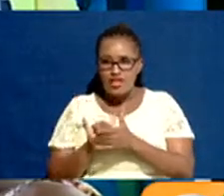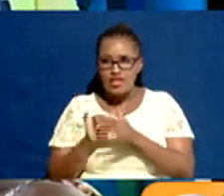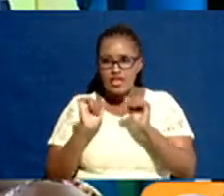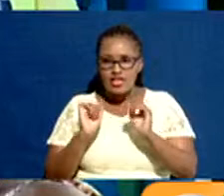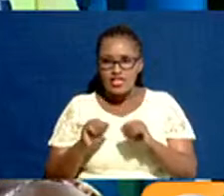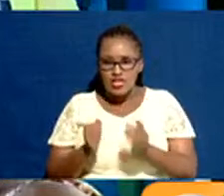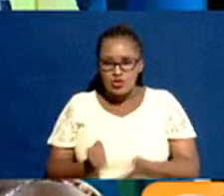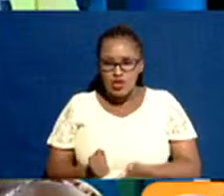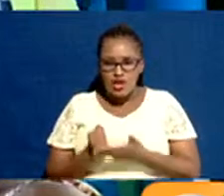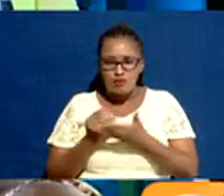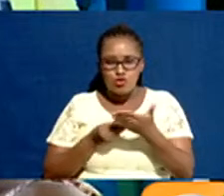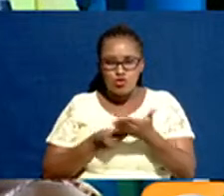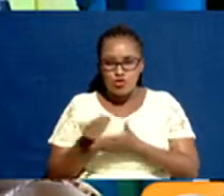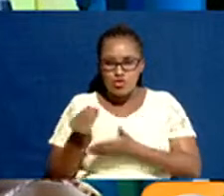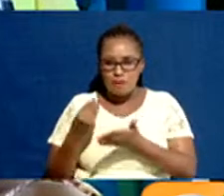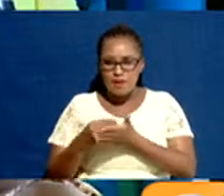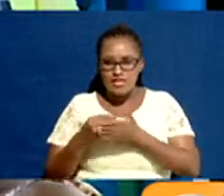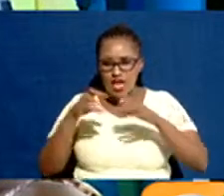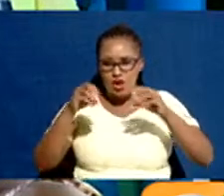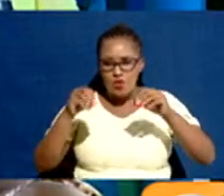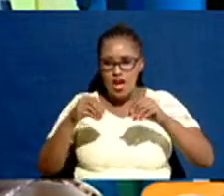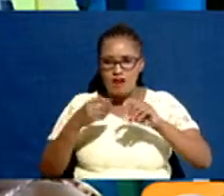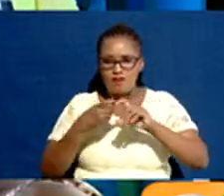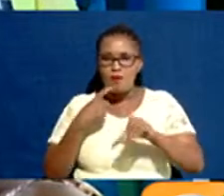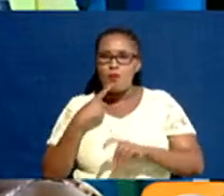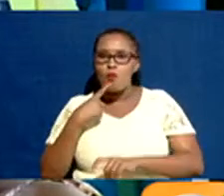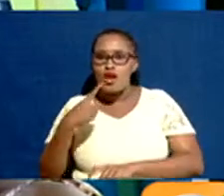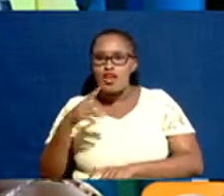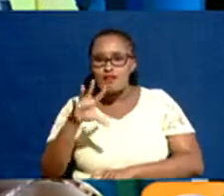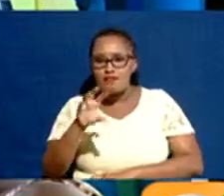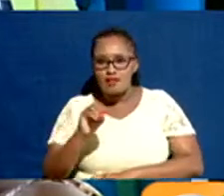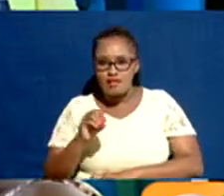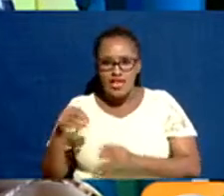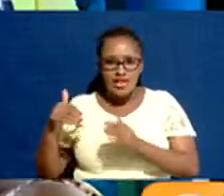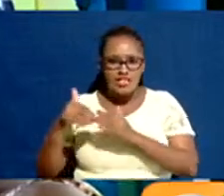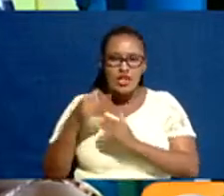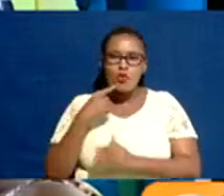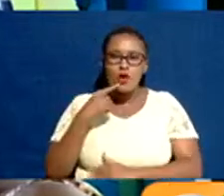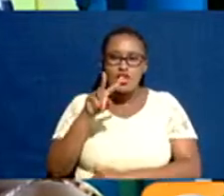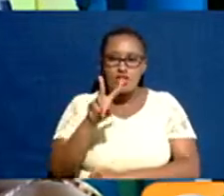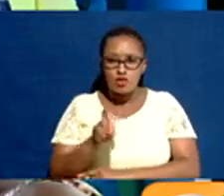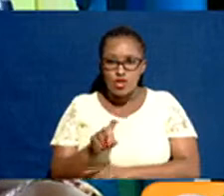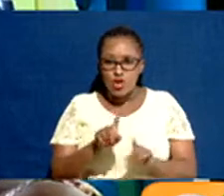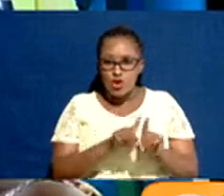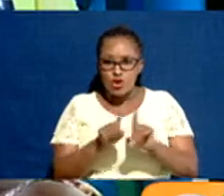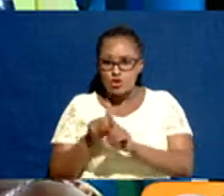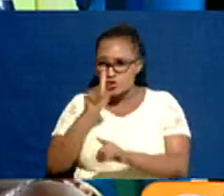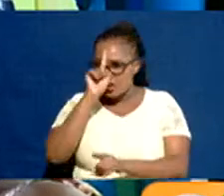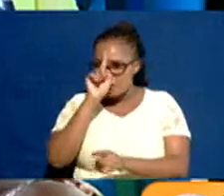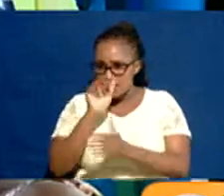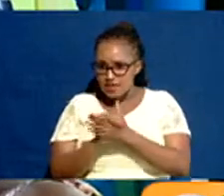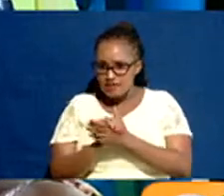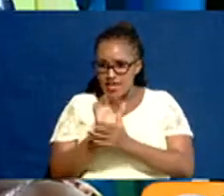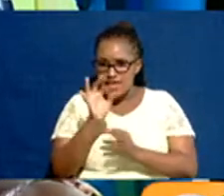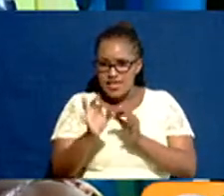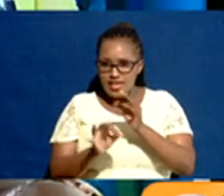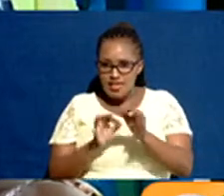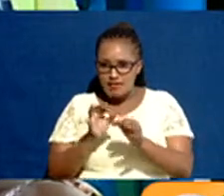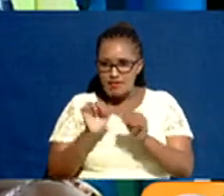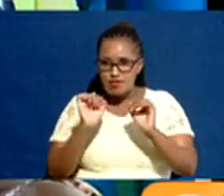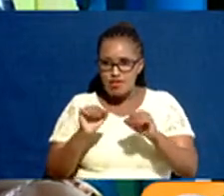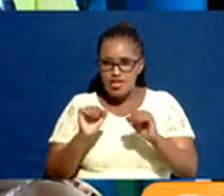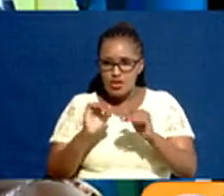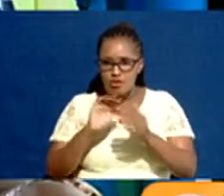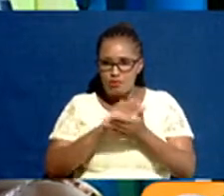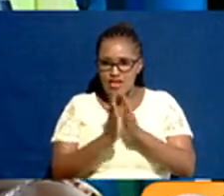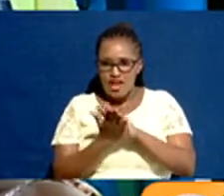cost of unga down 150, 140, all the way to 120. And we believe that if eventually we can stabilize